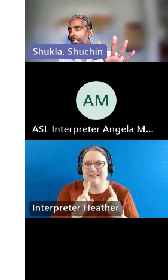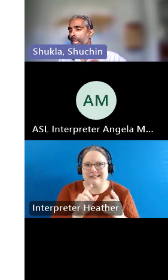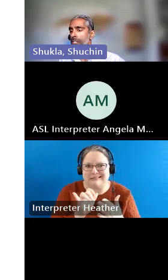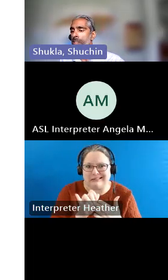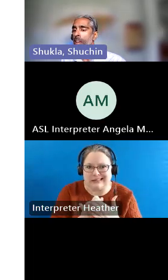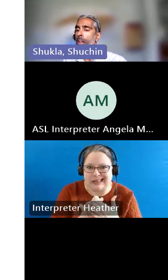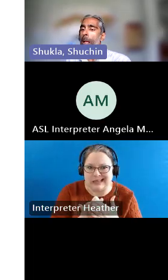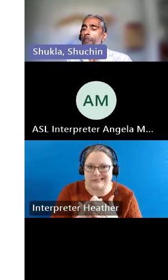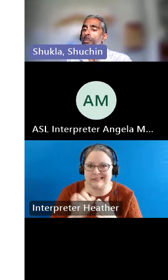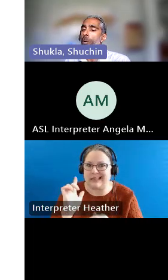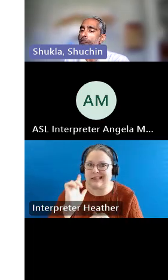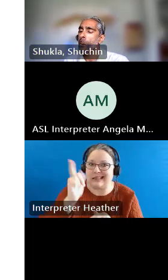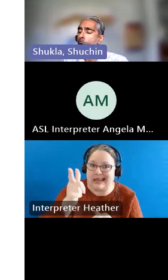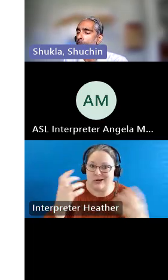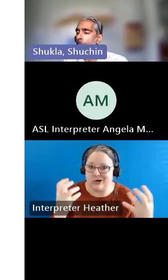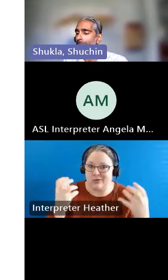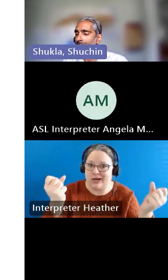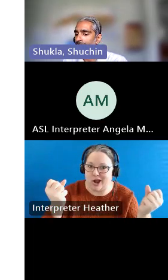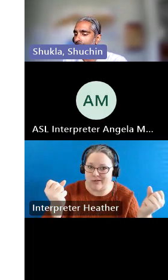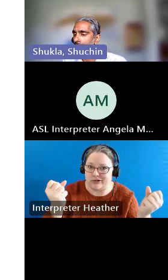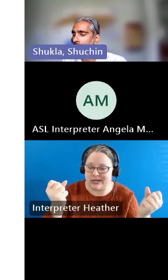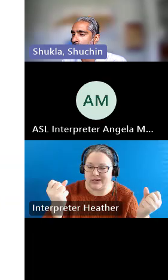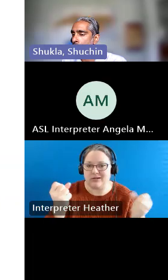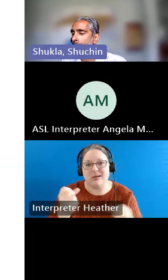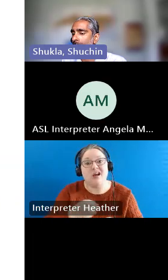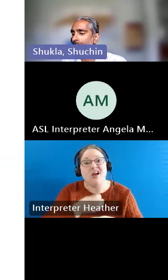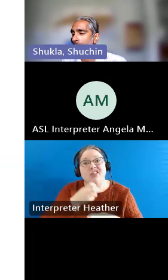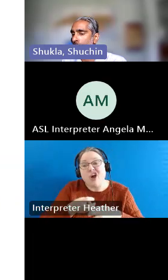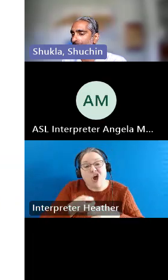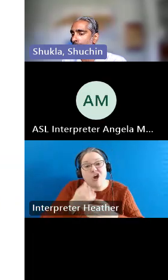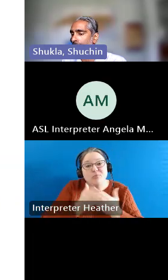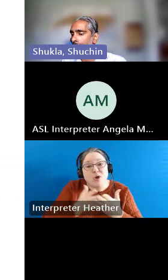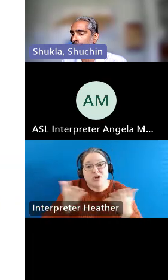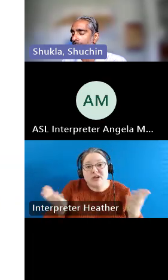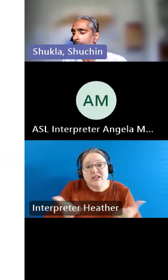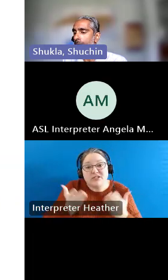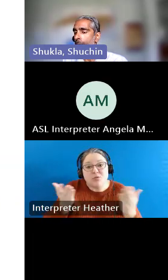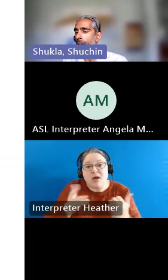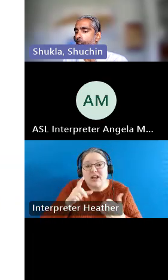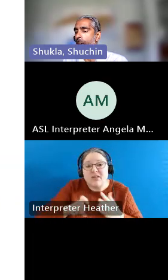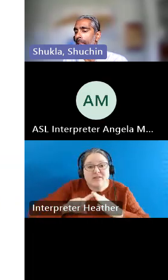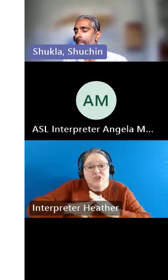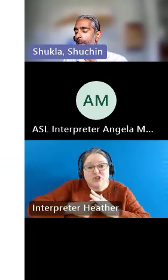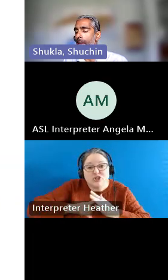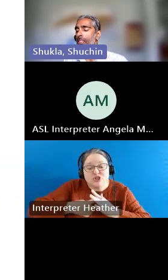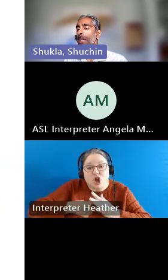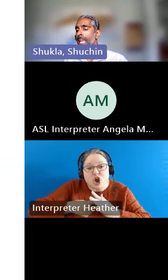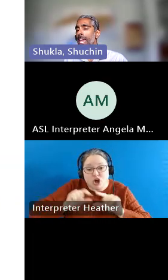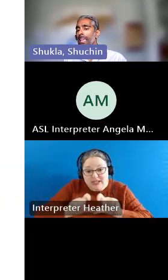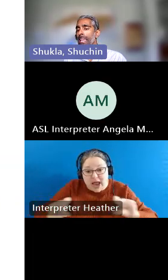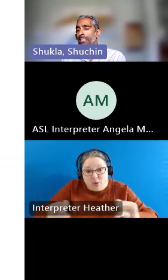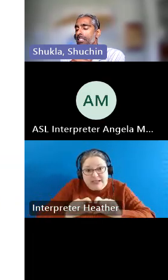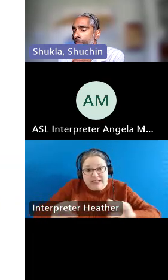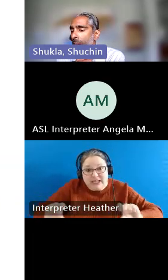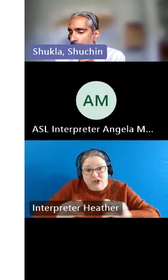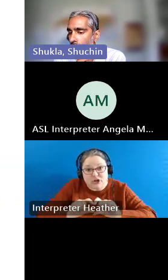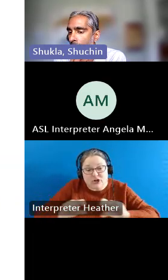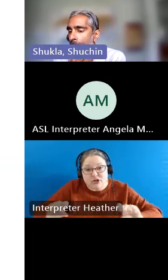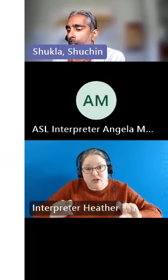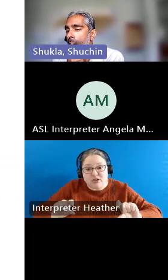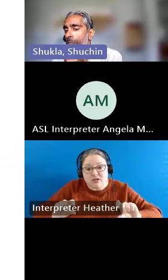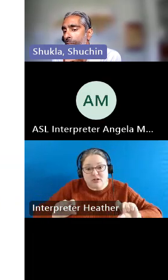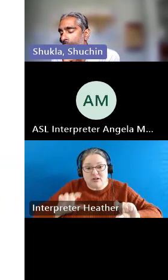late recovery stages. The hard part is that people need to address the beginning, and the beginning is the